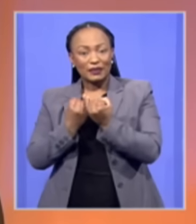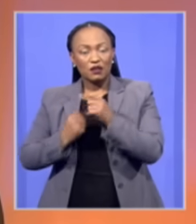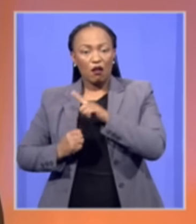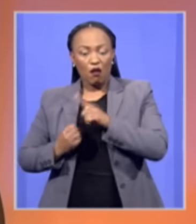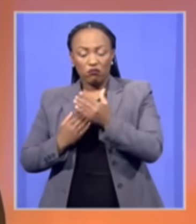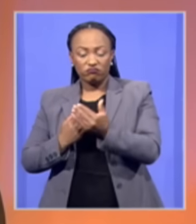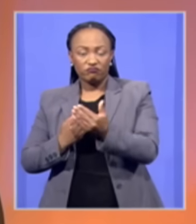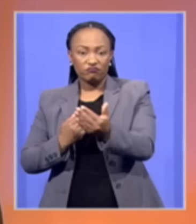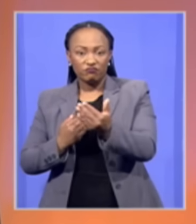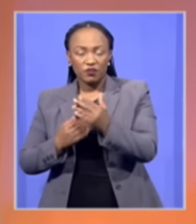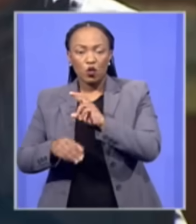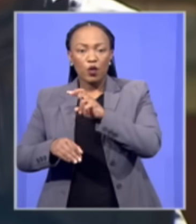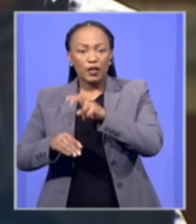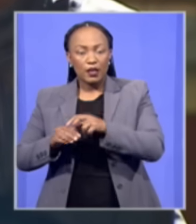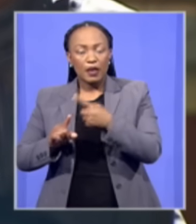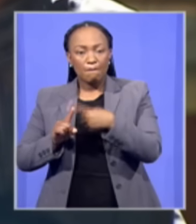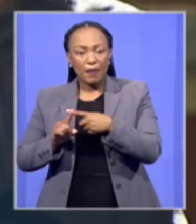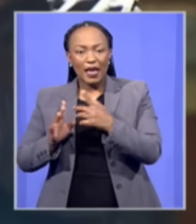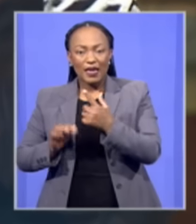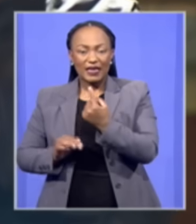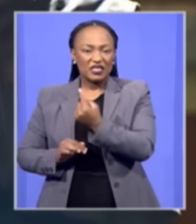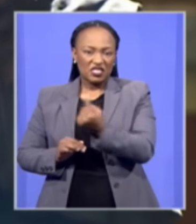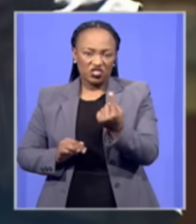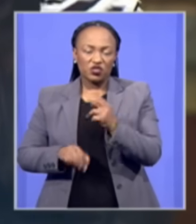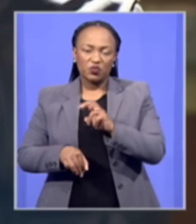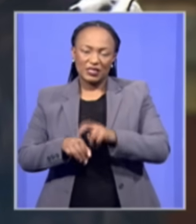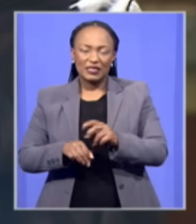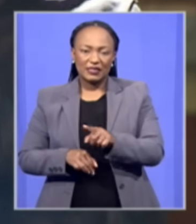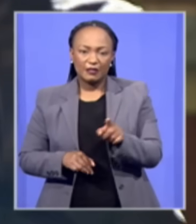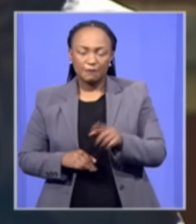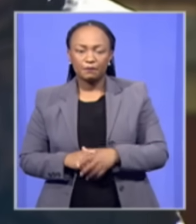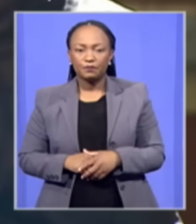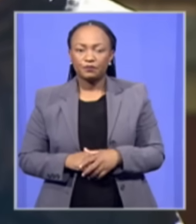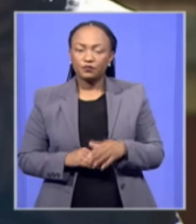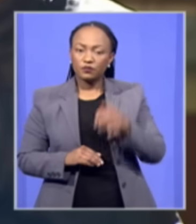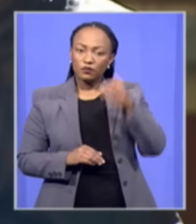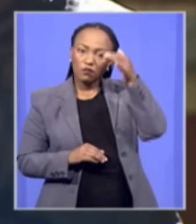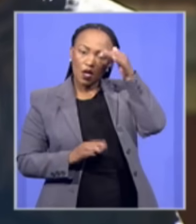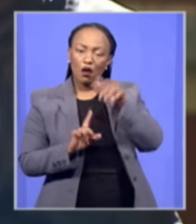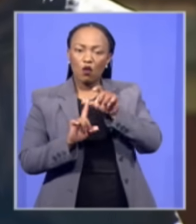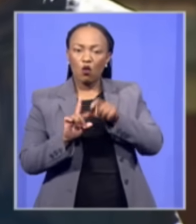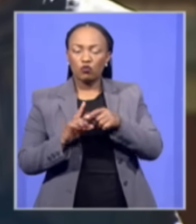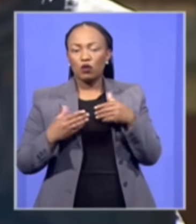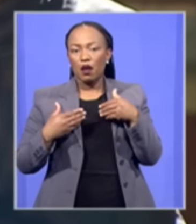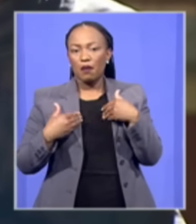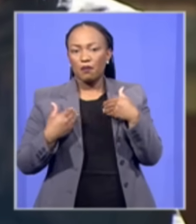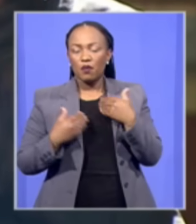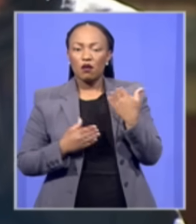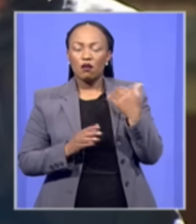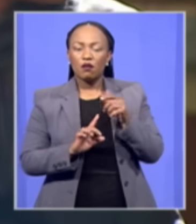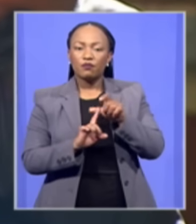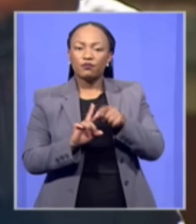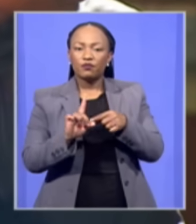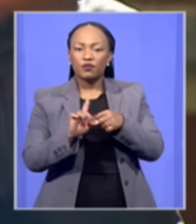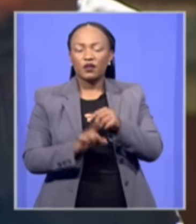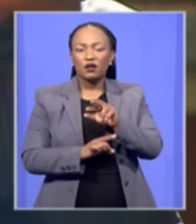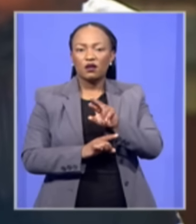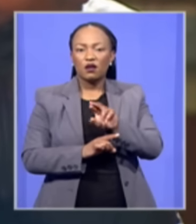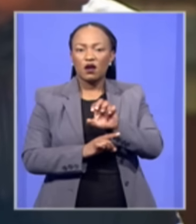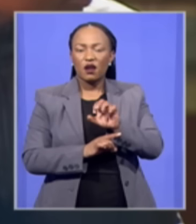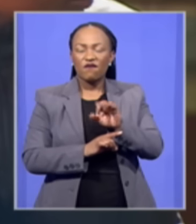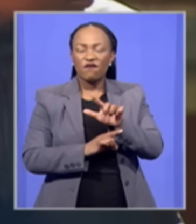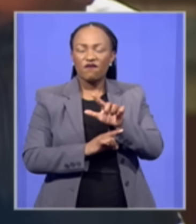going to need each and every player. Ellis o kgotsofetse ka ge mokaptene wa Maloba Refilwe Jane a loketse go raloka